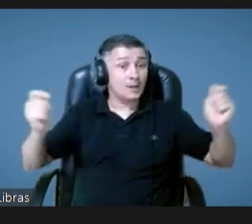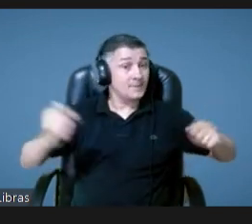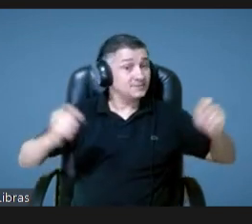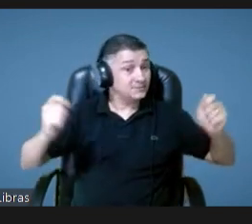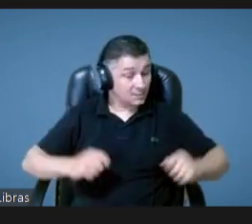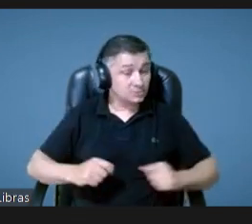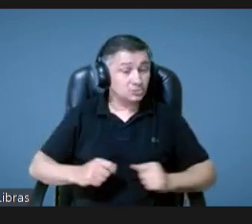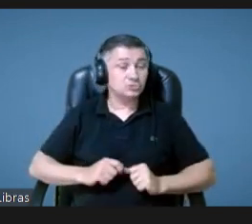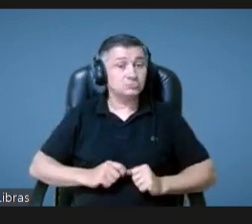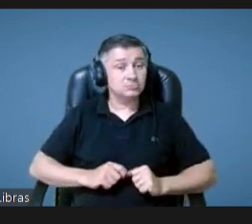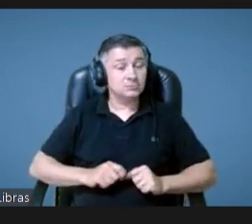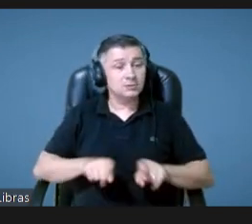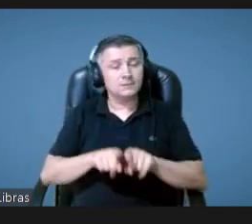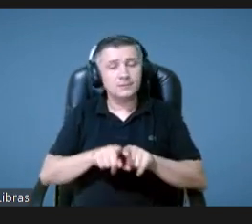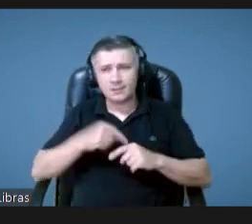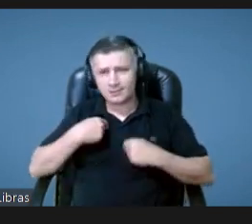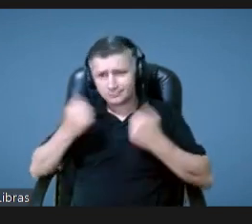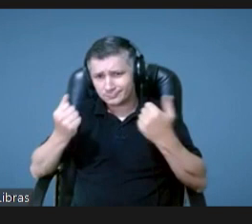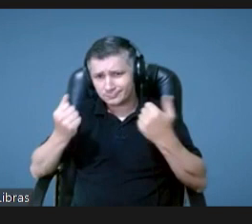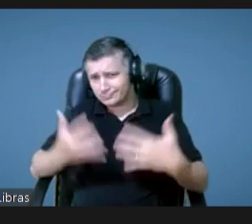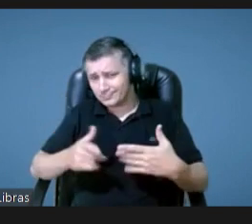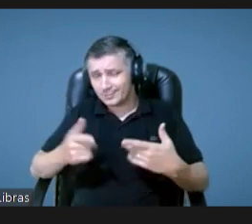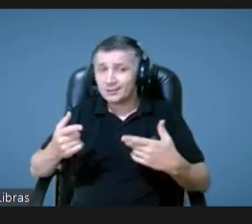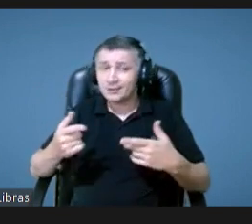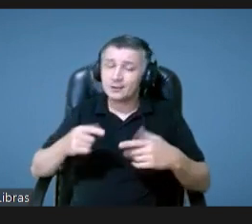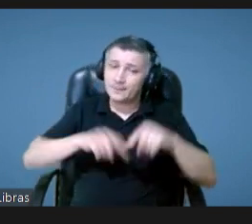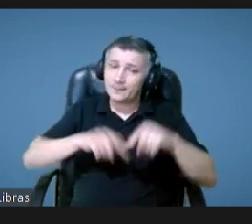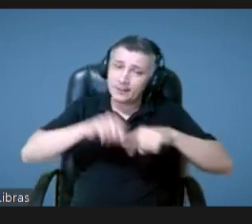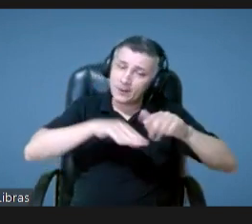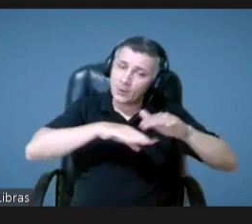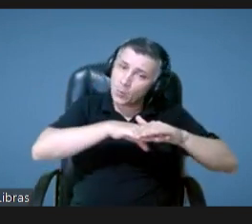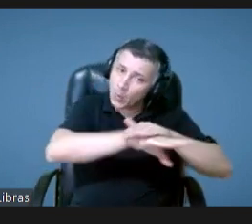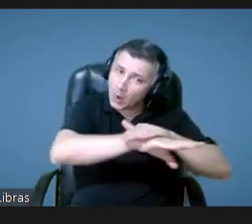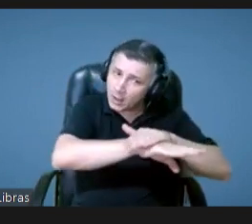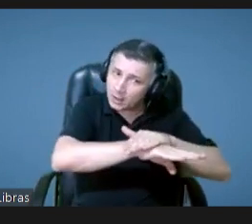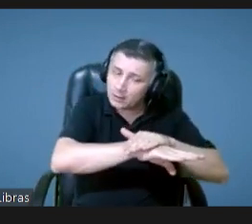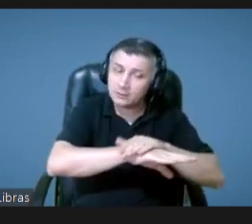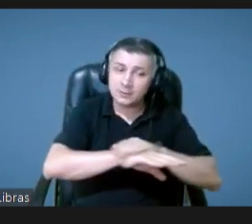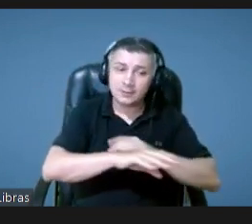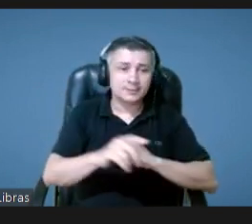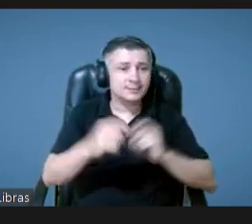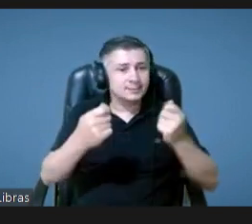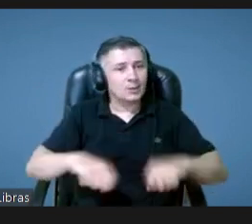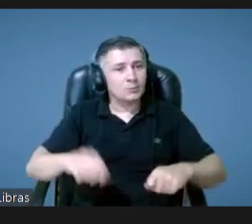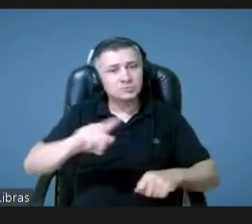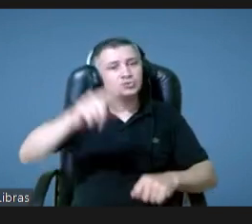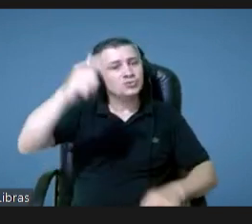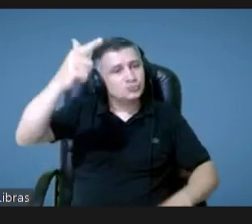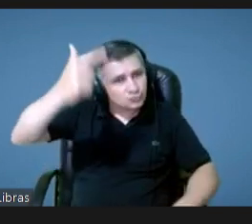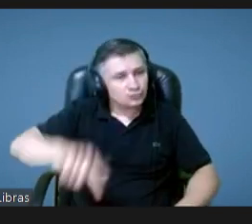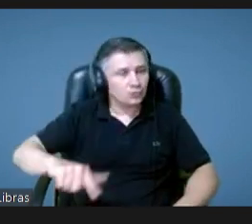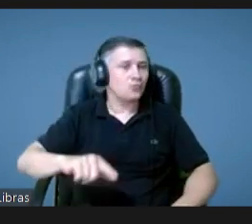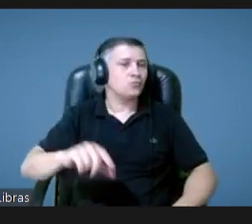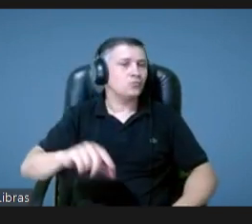we are going to expand capacity in terms of hangars without the